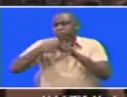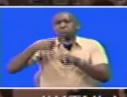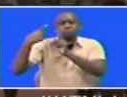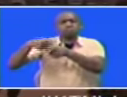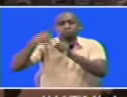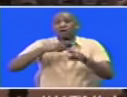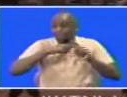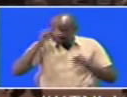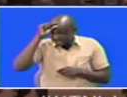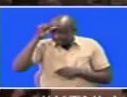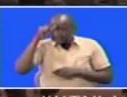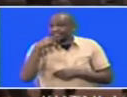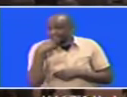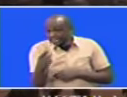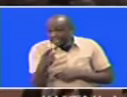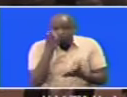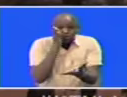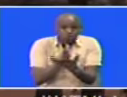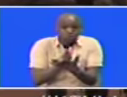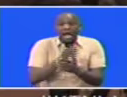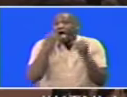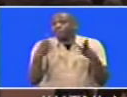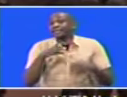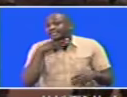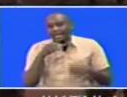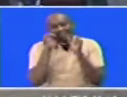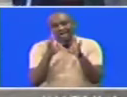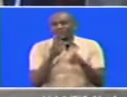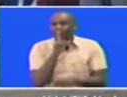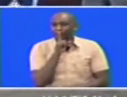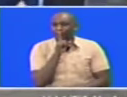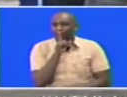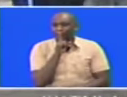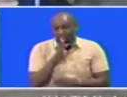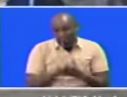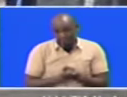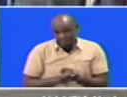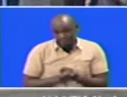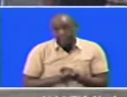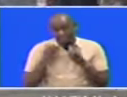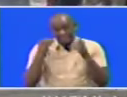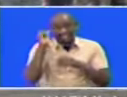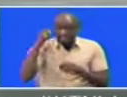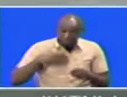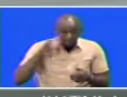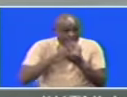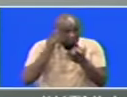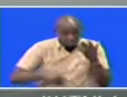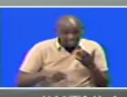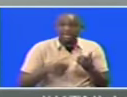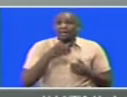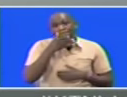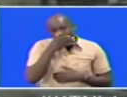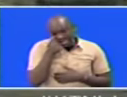though government remains cagey with the details of the casualties of soldiers who many Kenyans believe are better